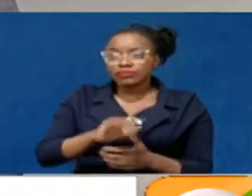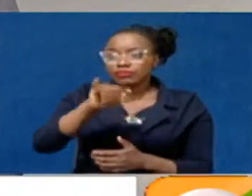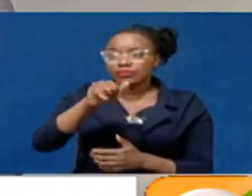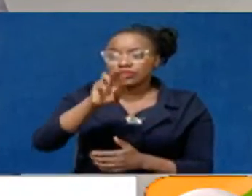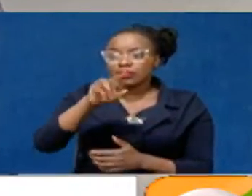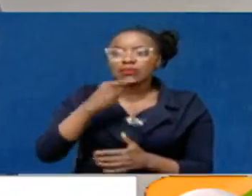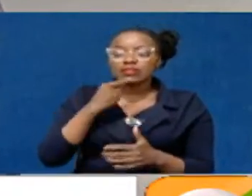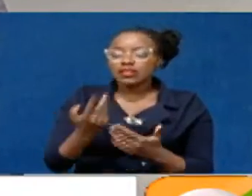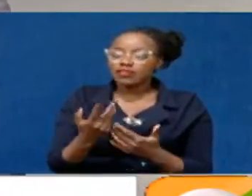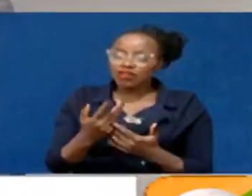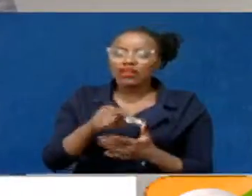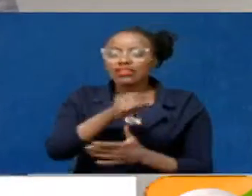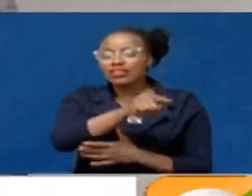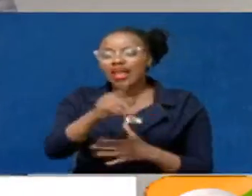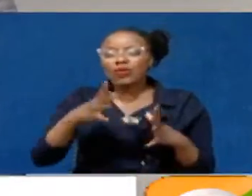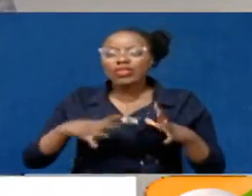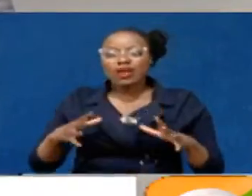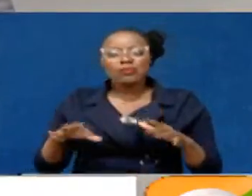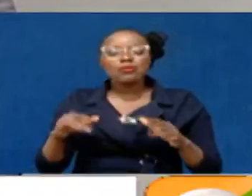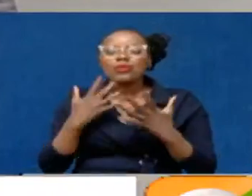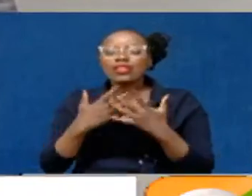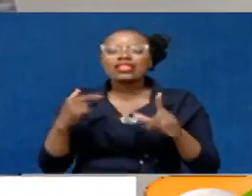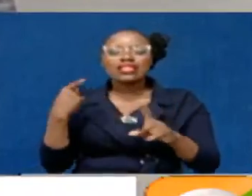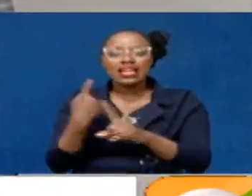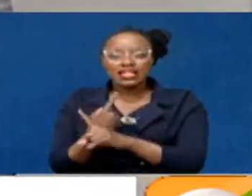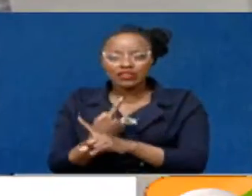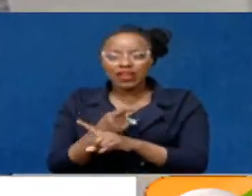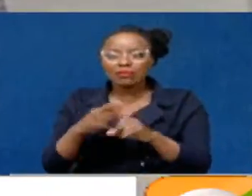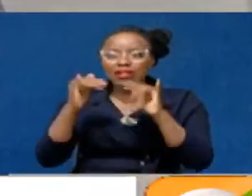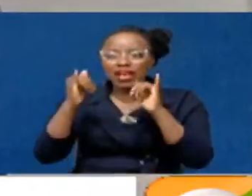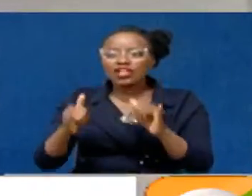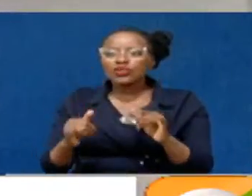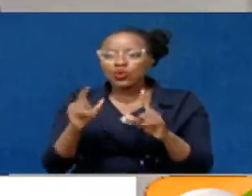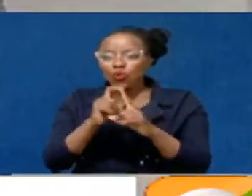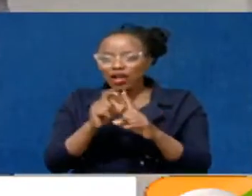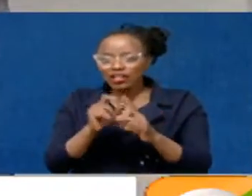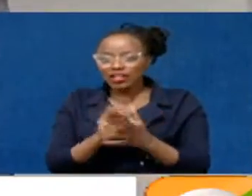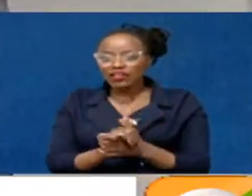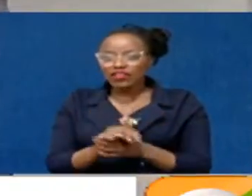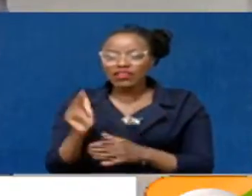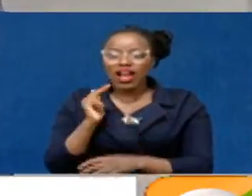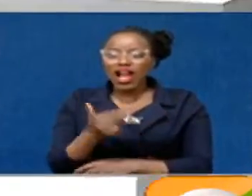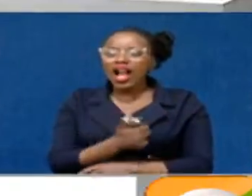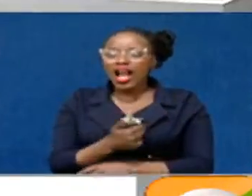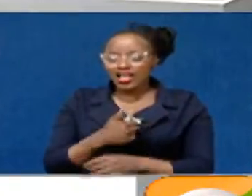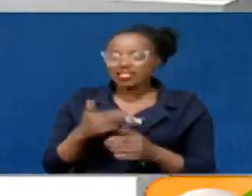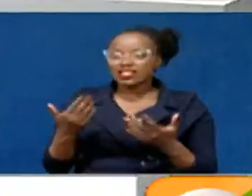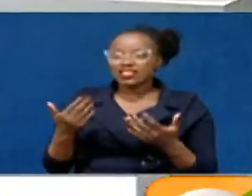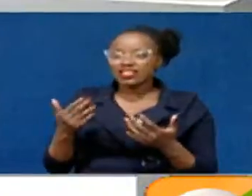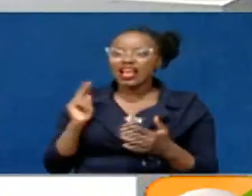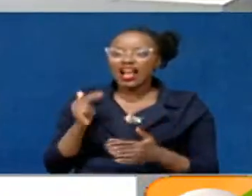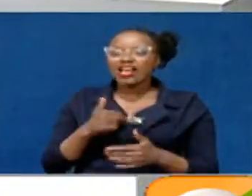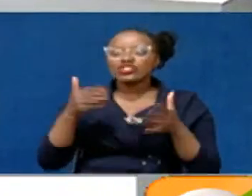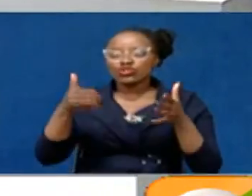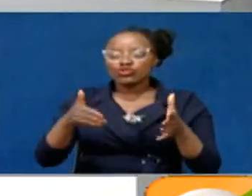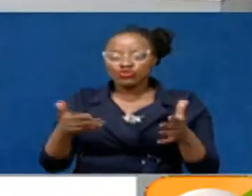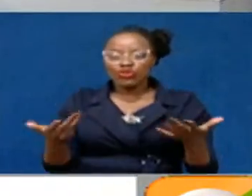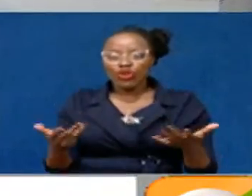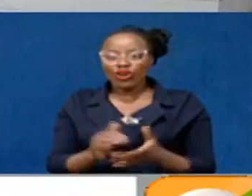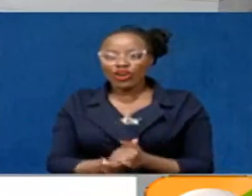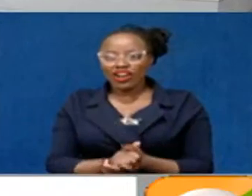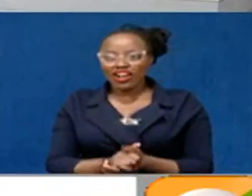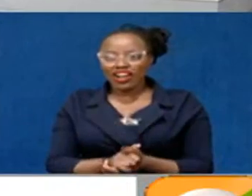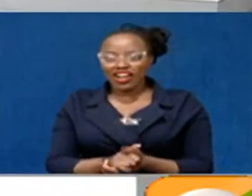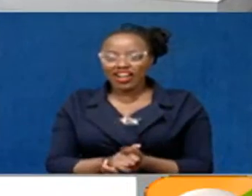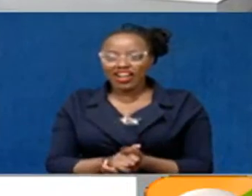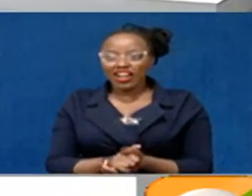Jamila likes saying, kwa ground vitu ni tofauti. Because, unfortunately... Well, there's a new one, Francis. Yeah. Sisi ndio tuko. Sisi ndio tuko. Oh,